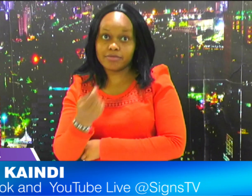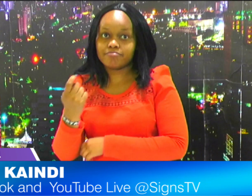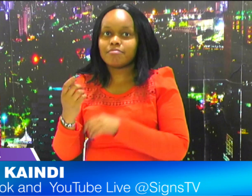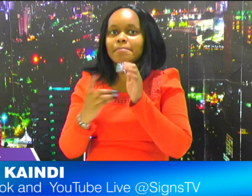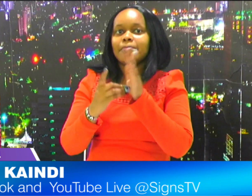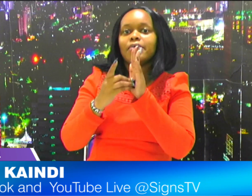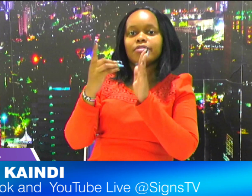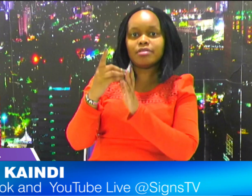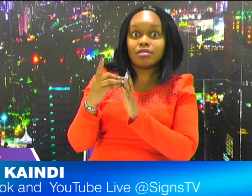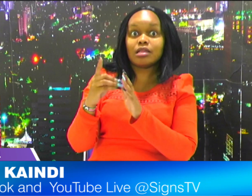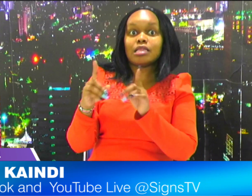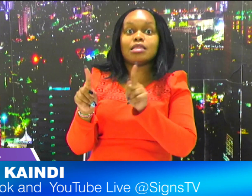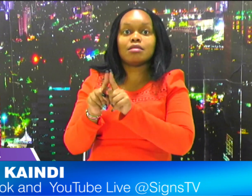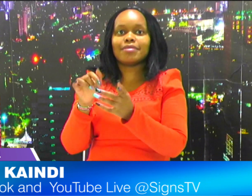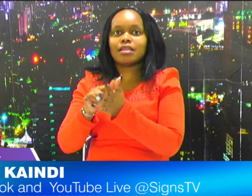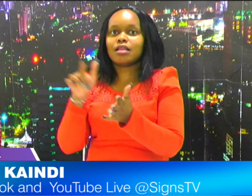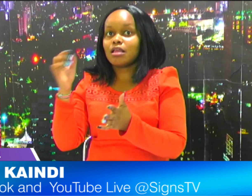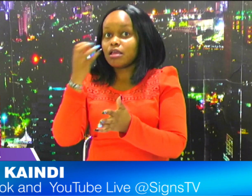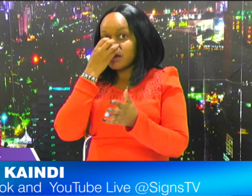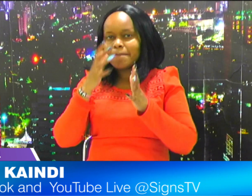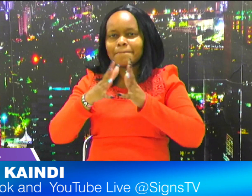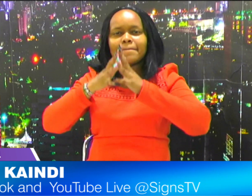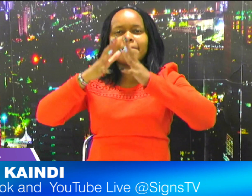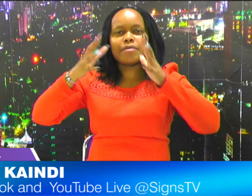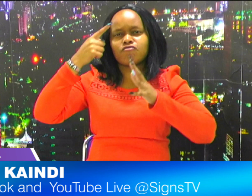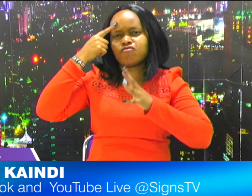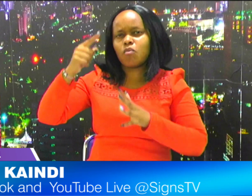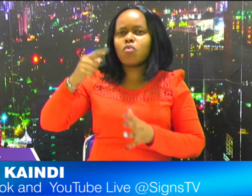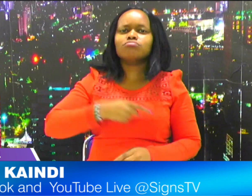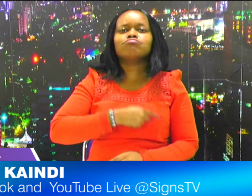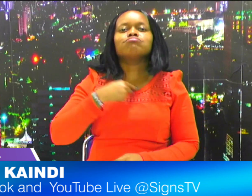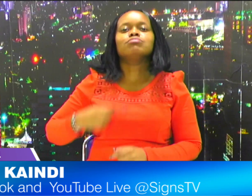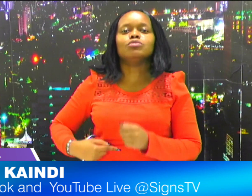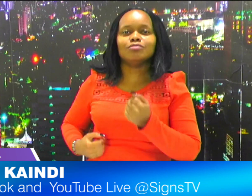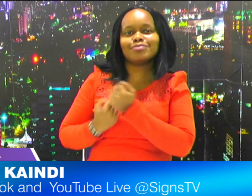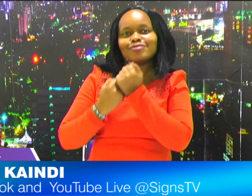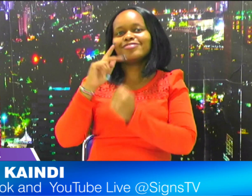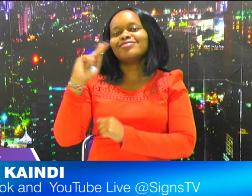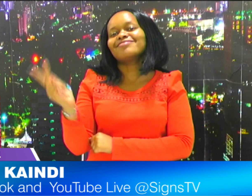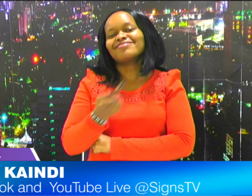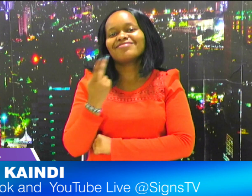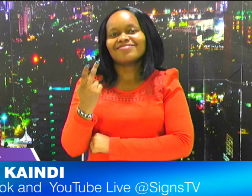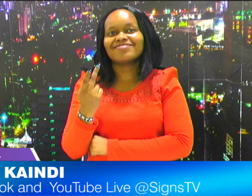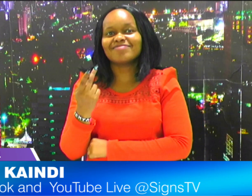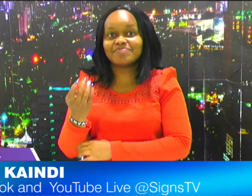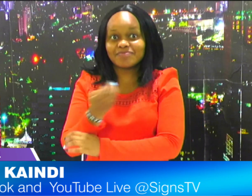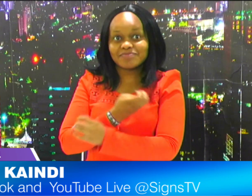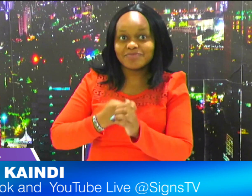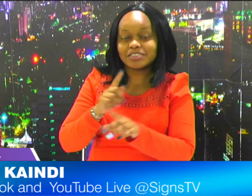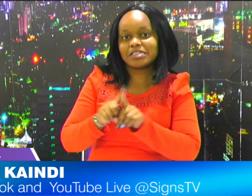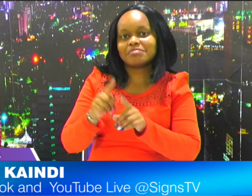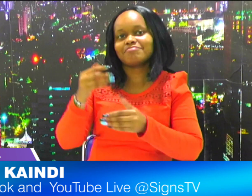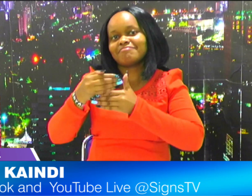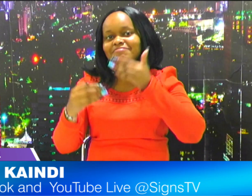key partner in Kenya's development and that he is grateful for China's support for